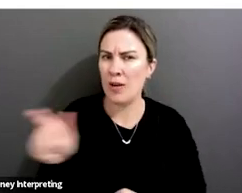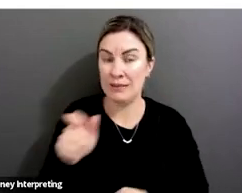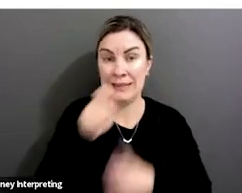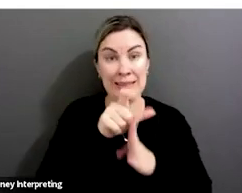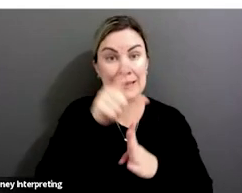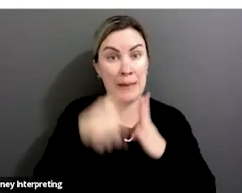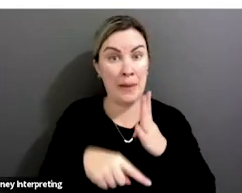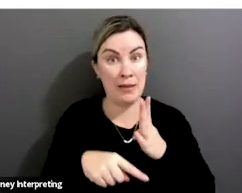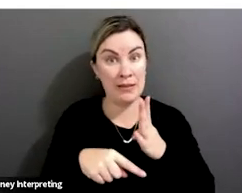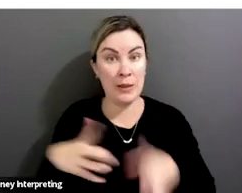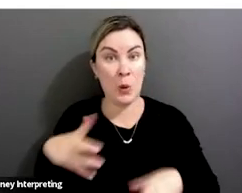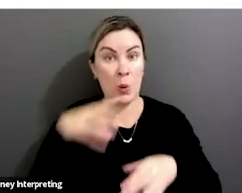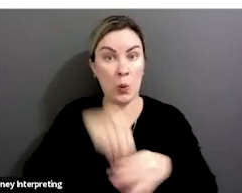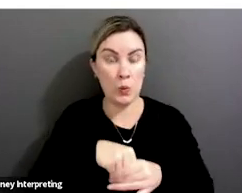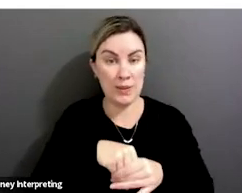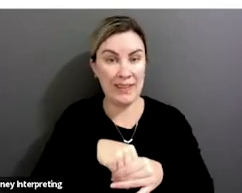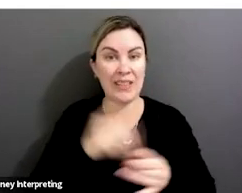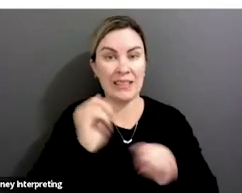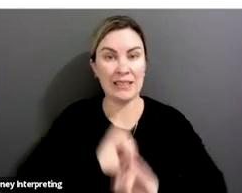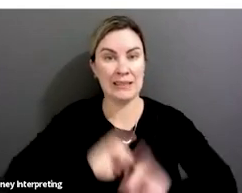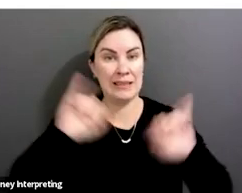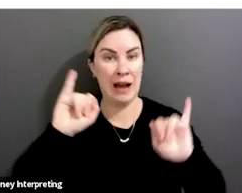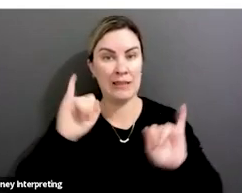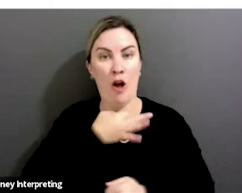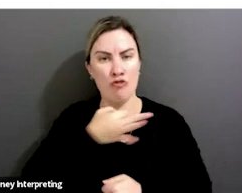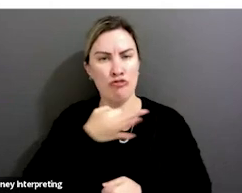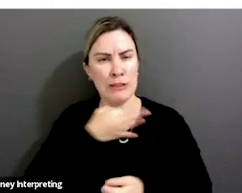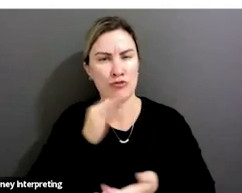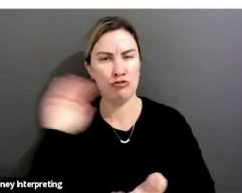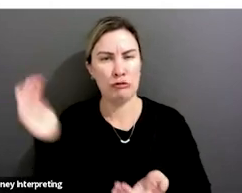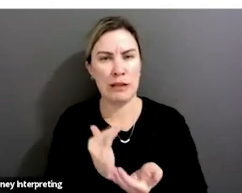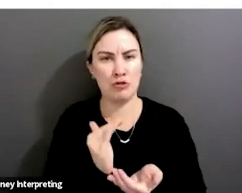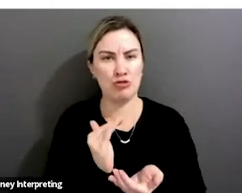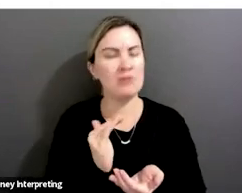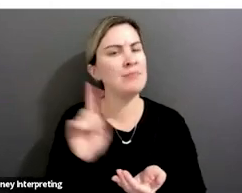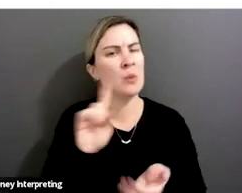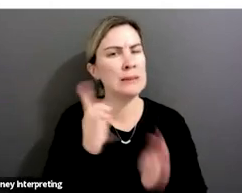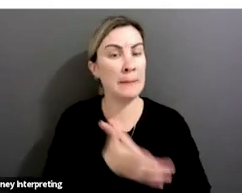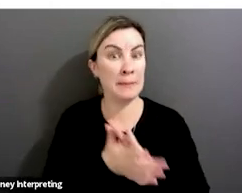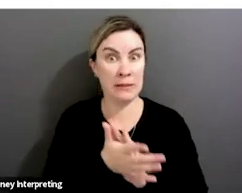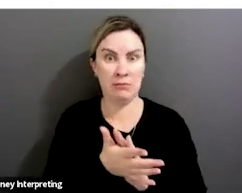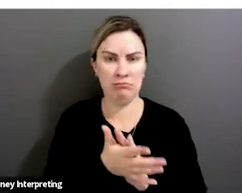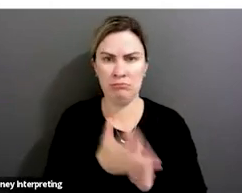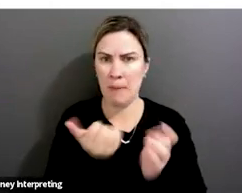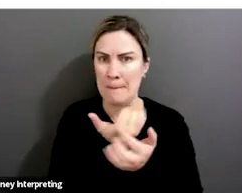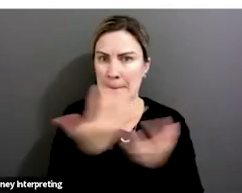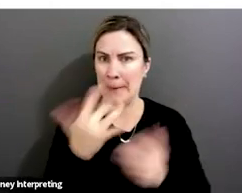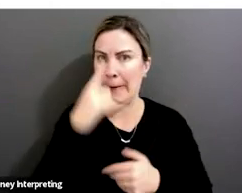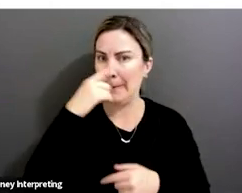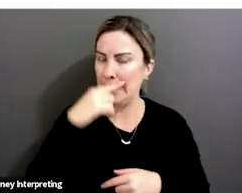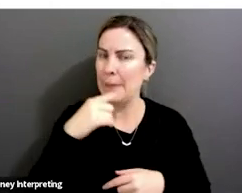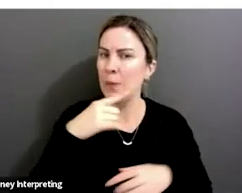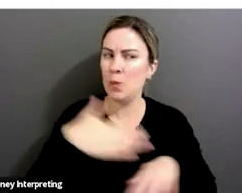Risk Reduction, or DIDRR. It really requires the actions of multiple stakeholders working together